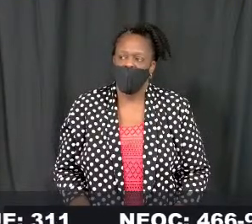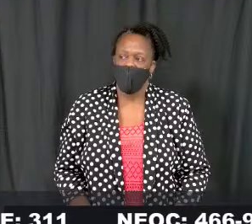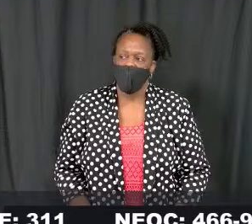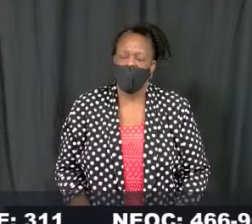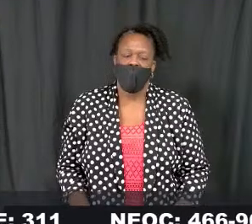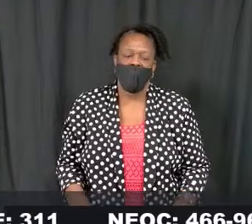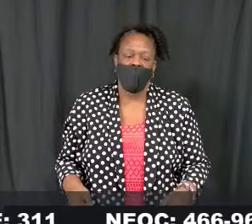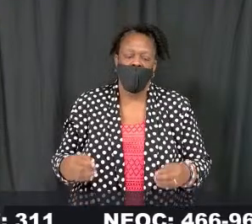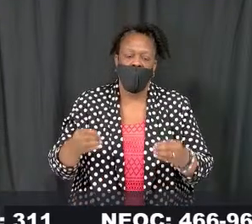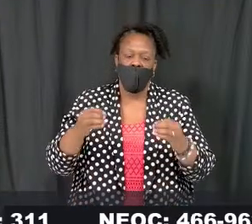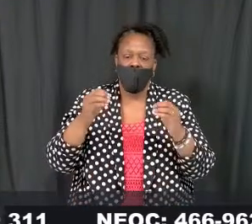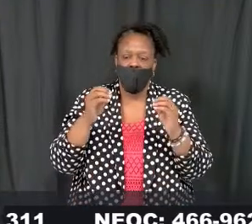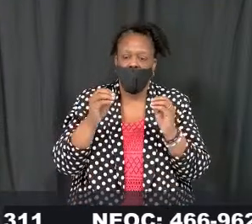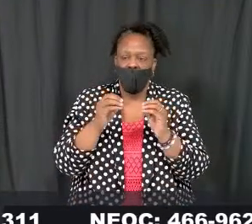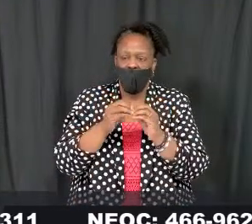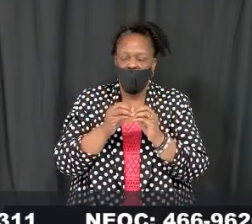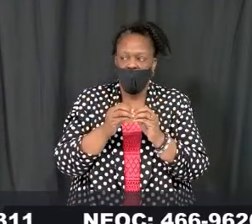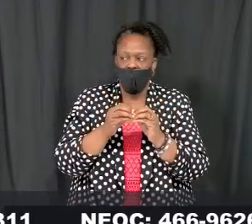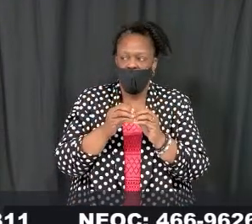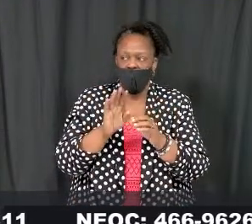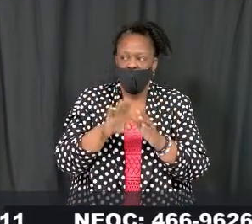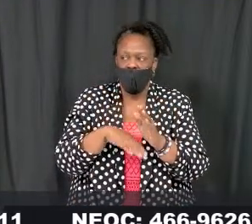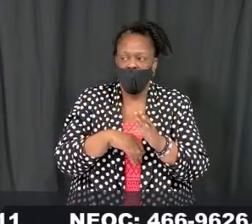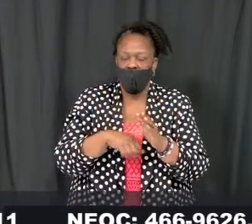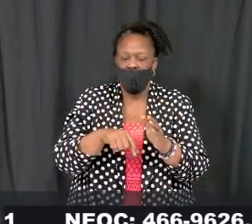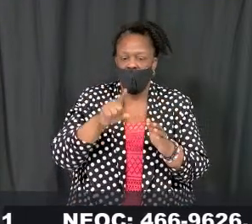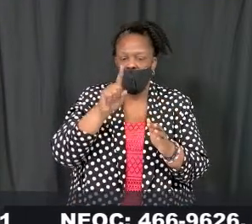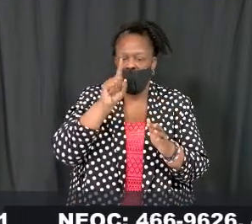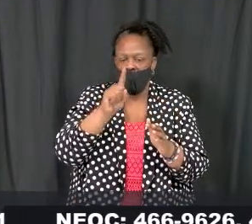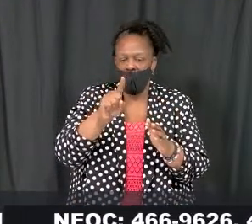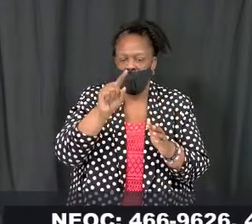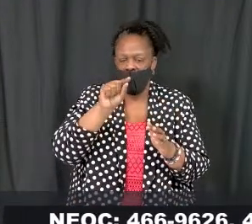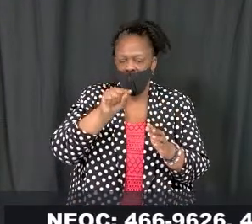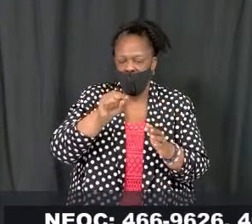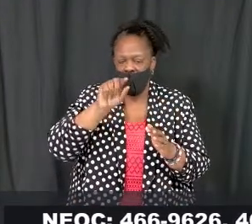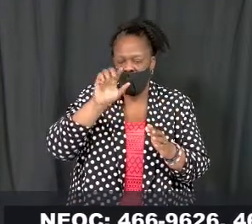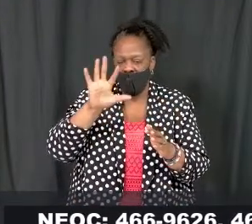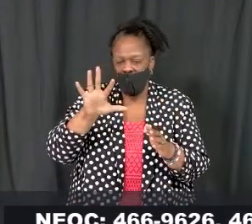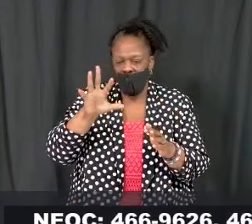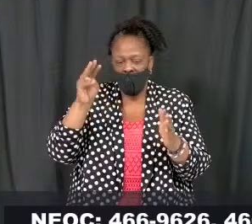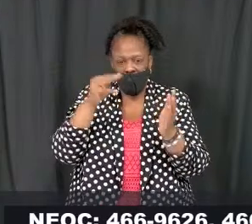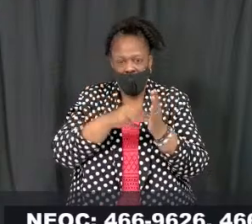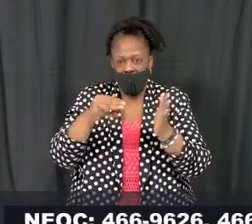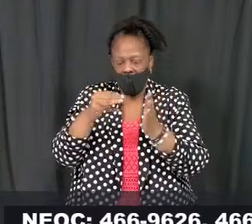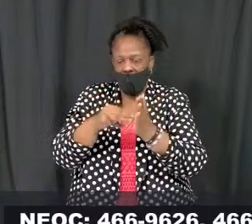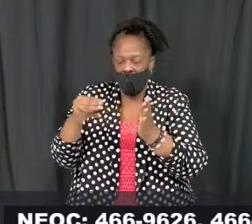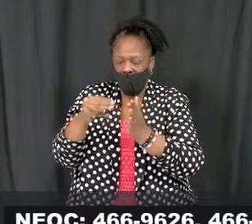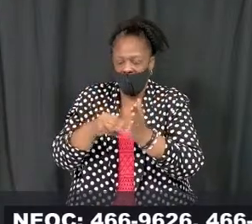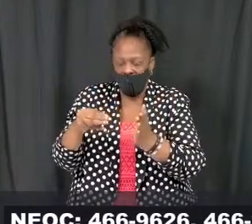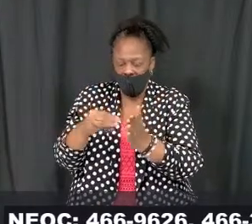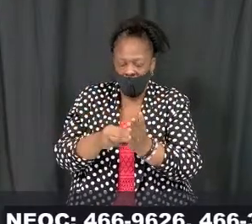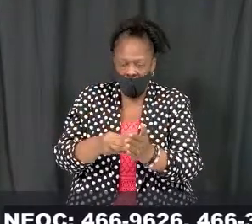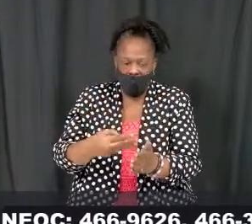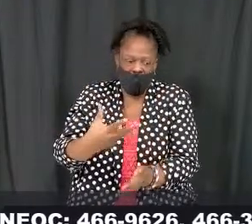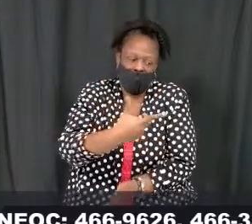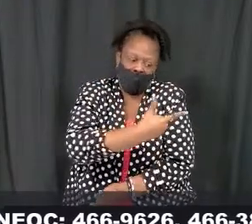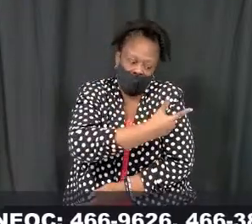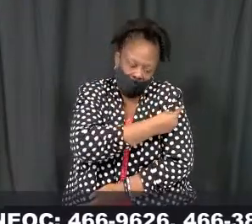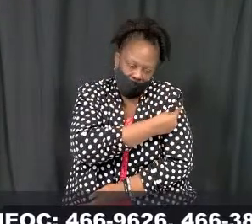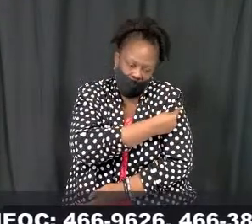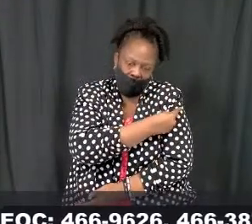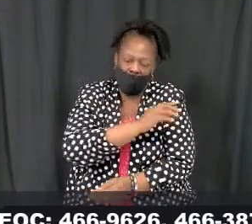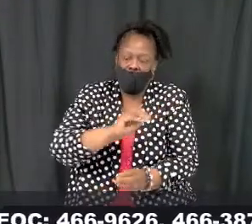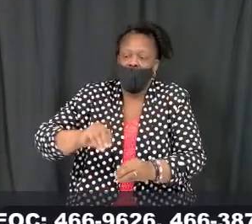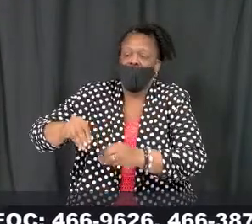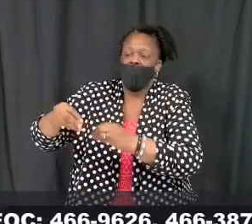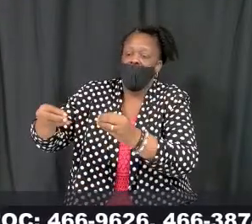More than 1.53 billion doses of COVID-19 vaccines have been administered